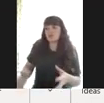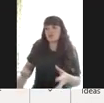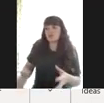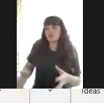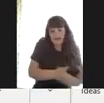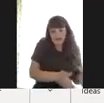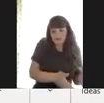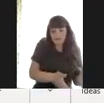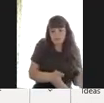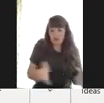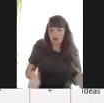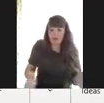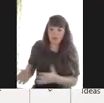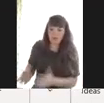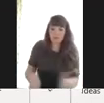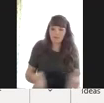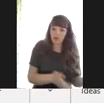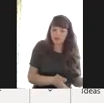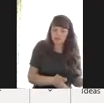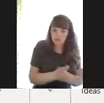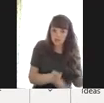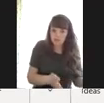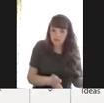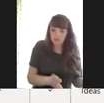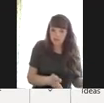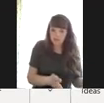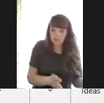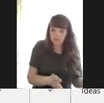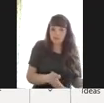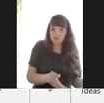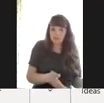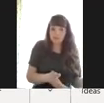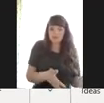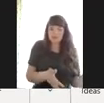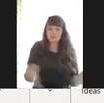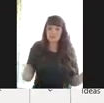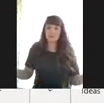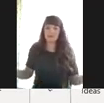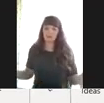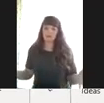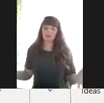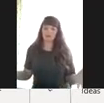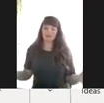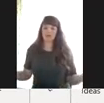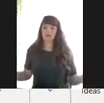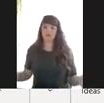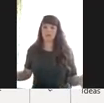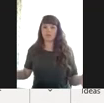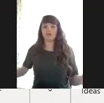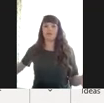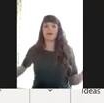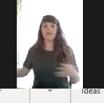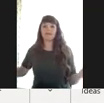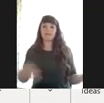uncleansed or, like, in Adam, because Adam was before us, clearly. Mm-hmm. So that maybe I didn't word it correctly. I don't know. Well,